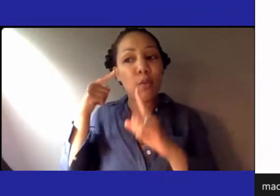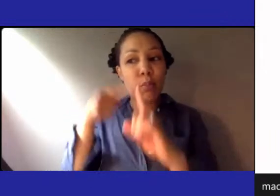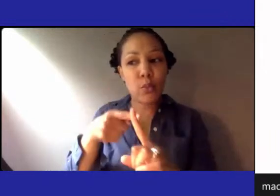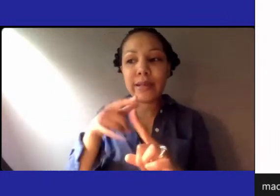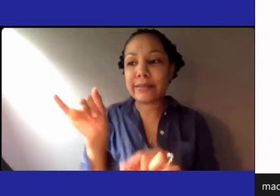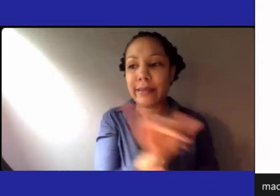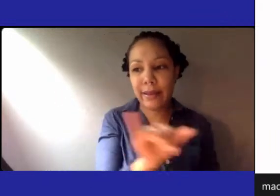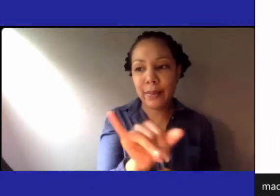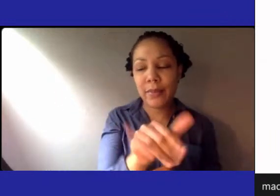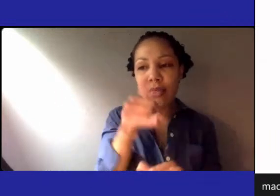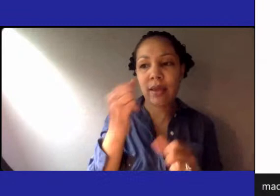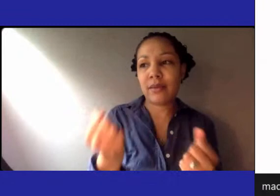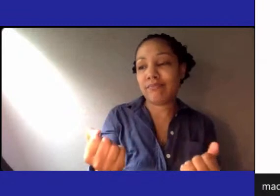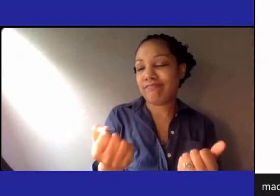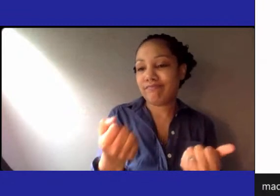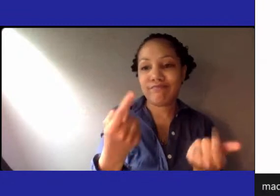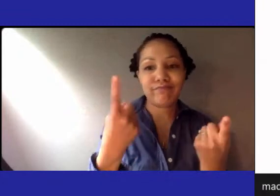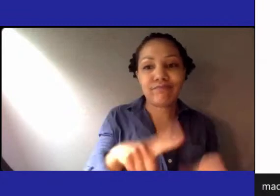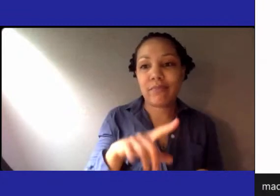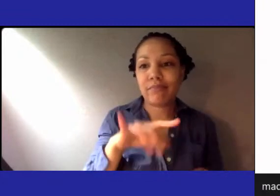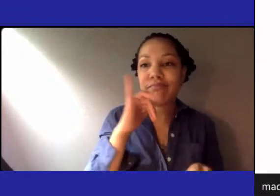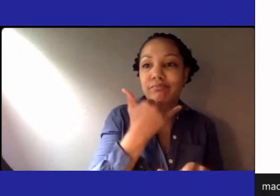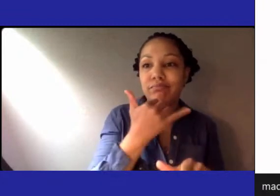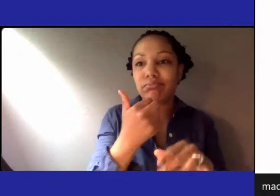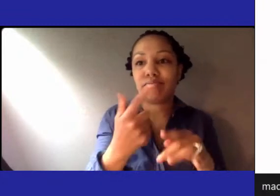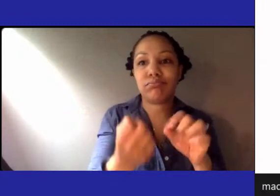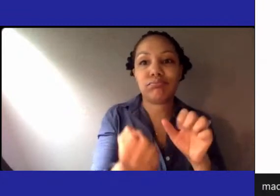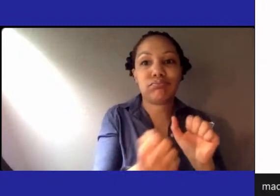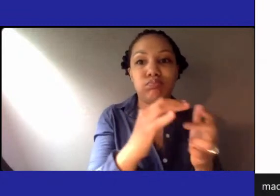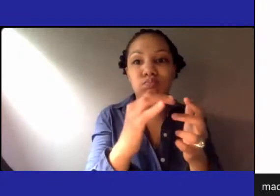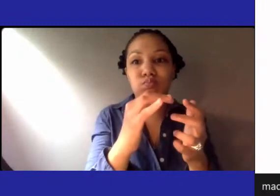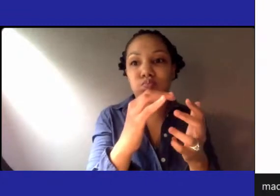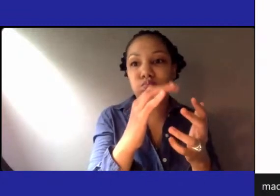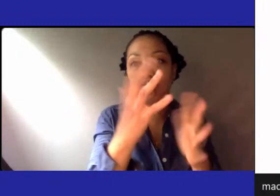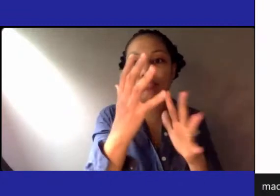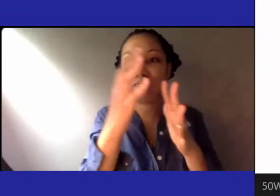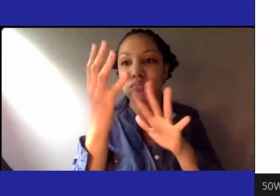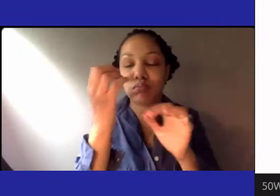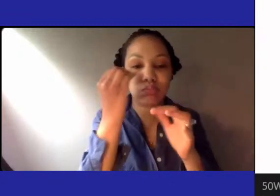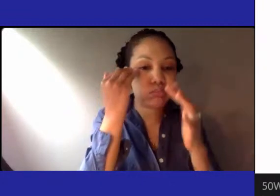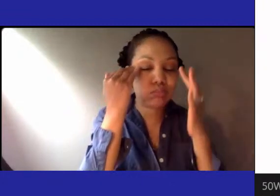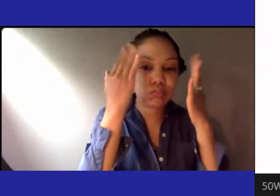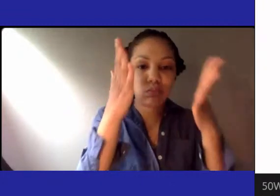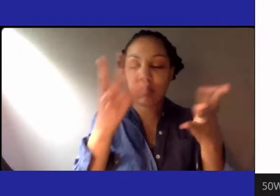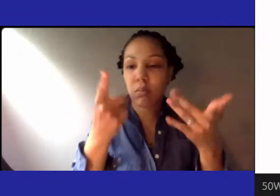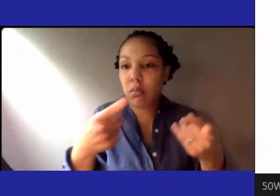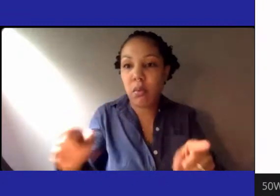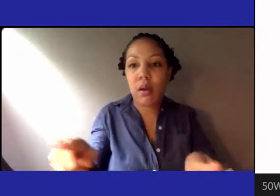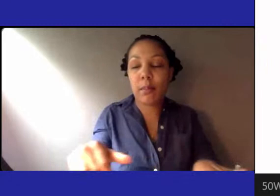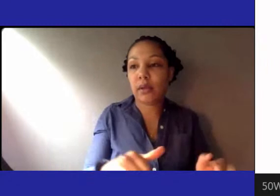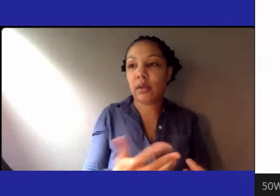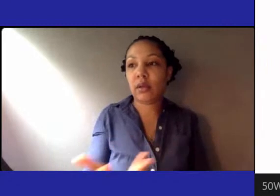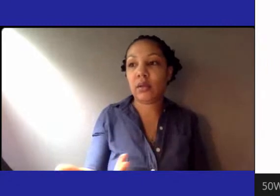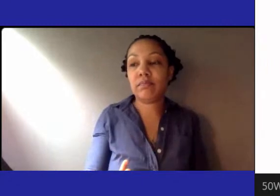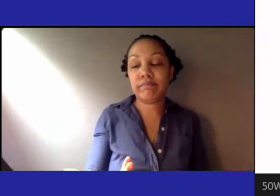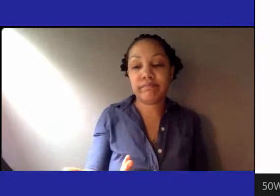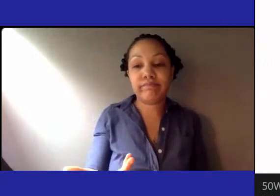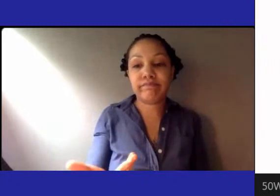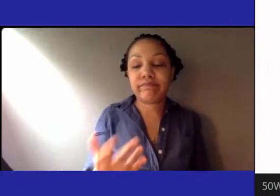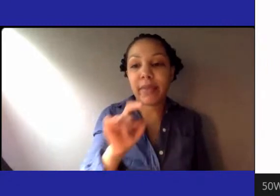unknowns and how they have to get better at informing us about the unknowns and their status to ensure that they're